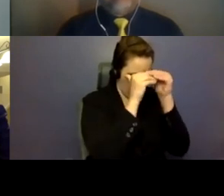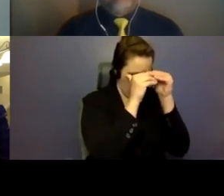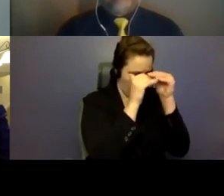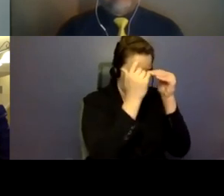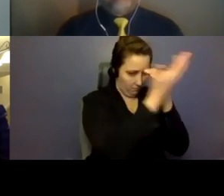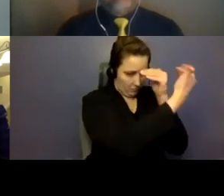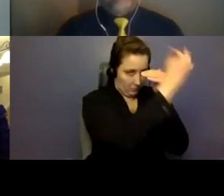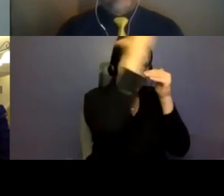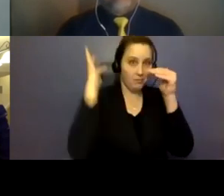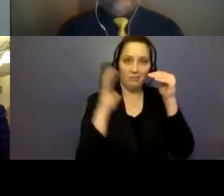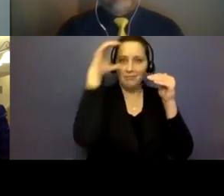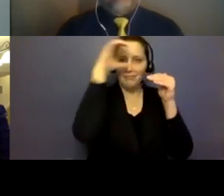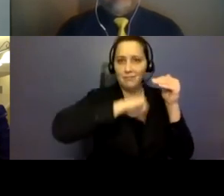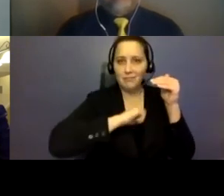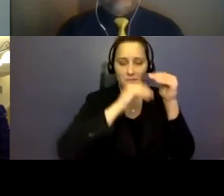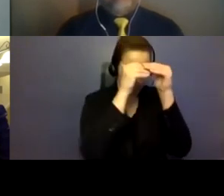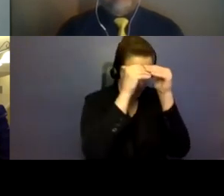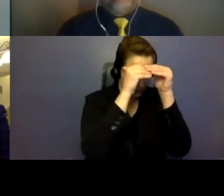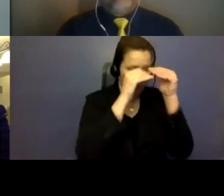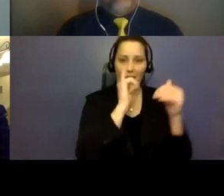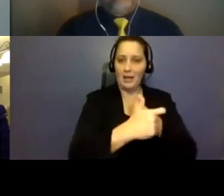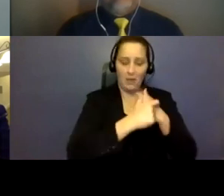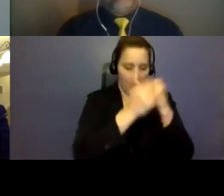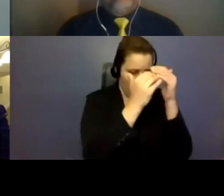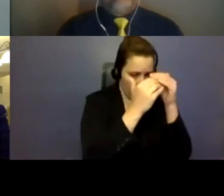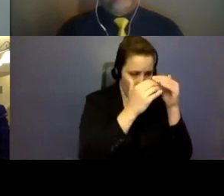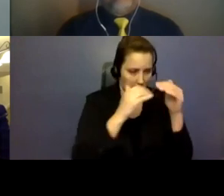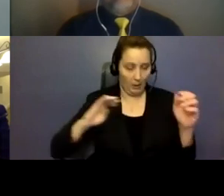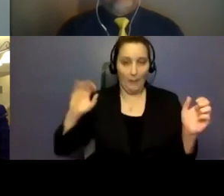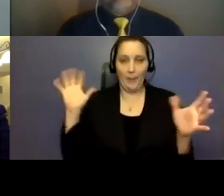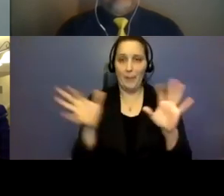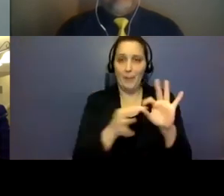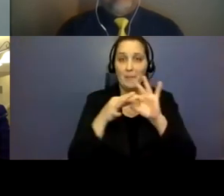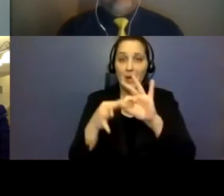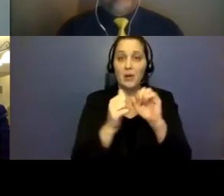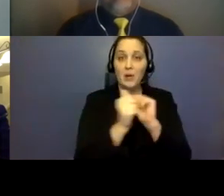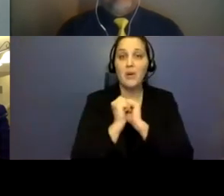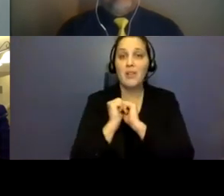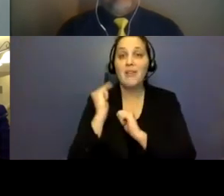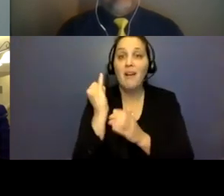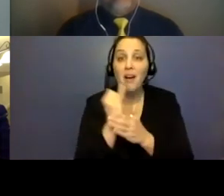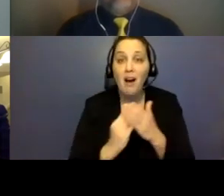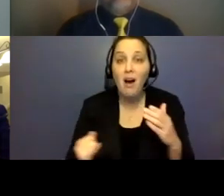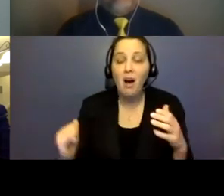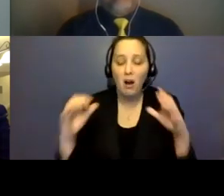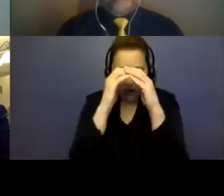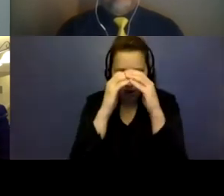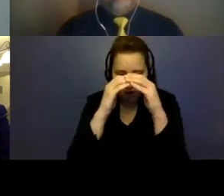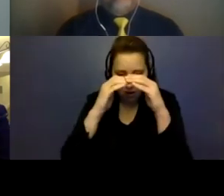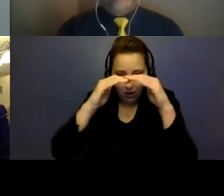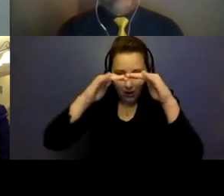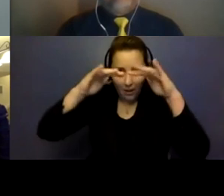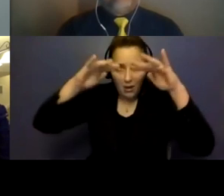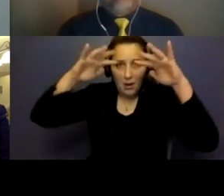mirrors. And having that time to come back together in the art space was like the smoke was